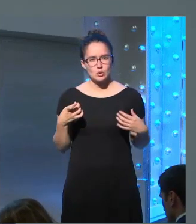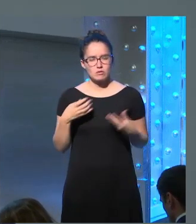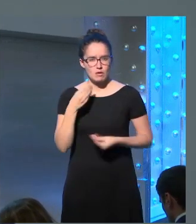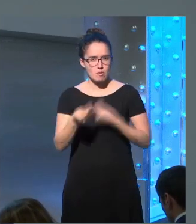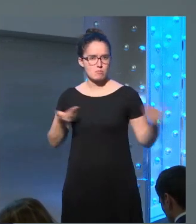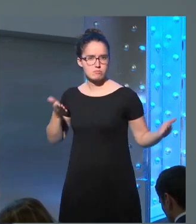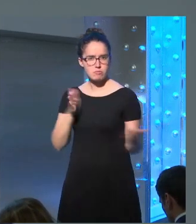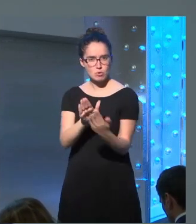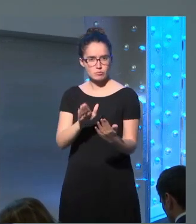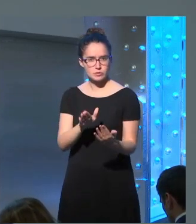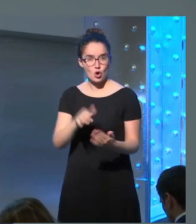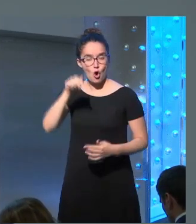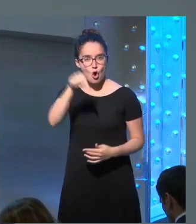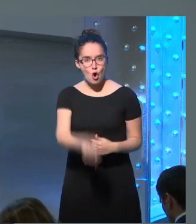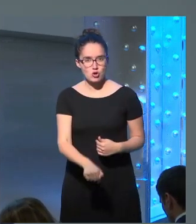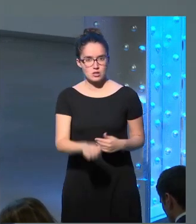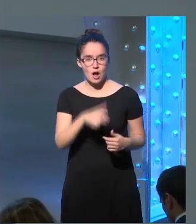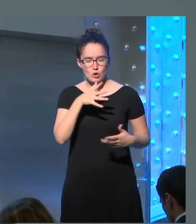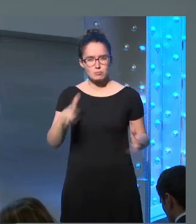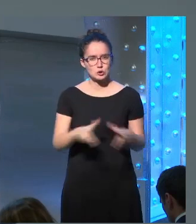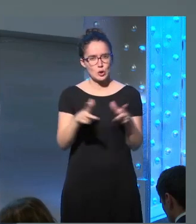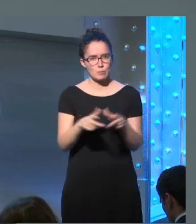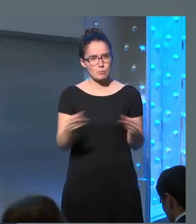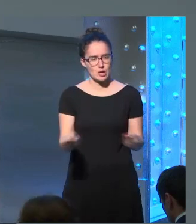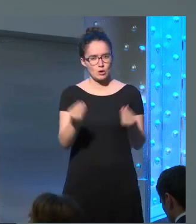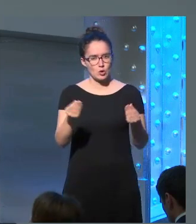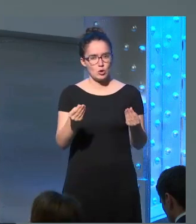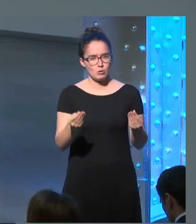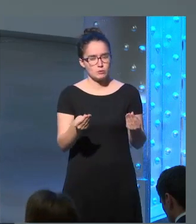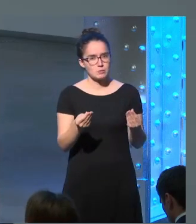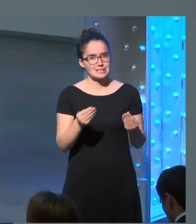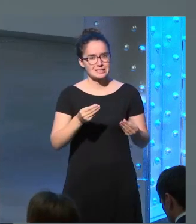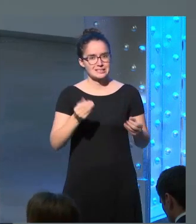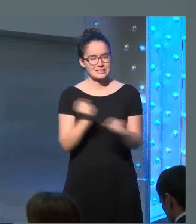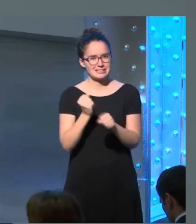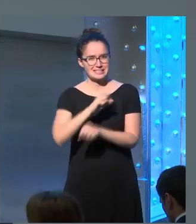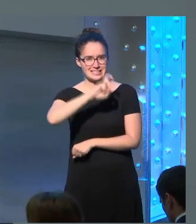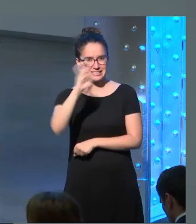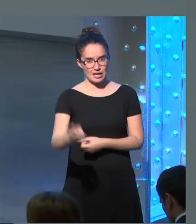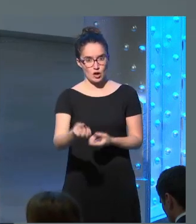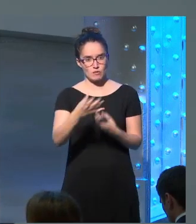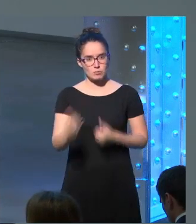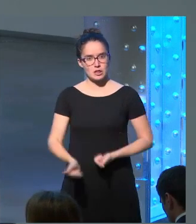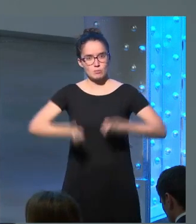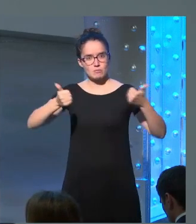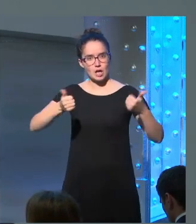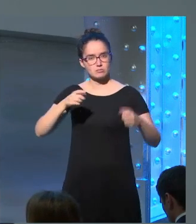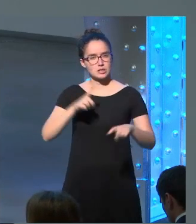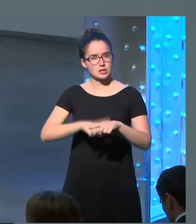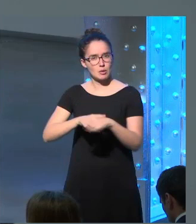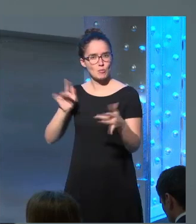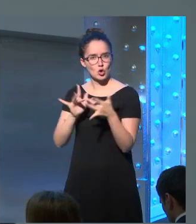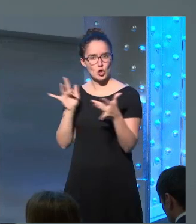to start facing it. We are more social, more multitask, we are